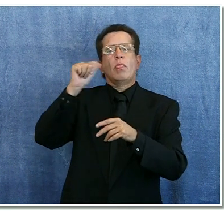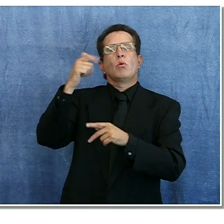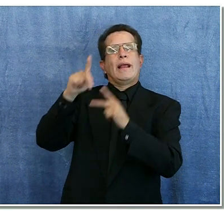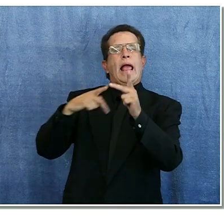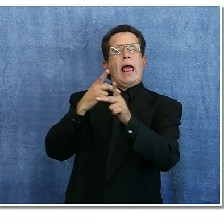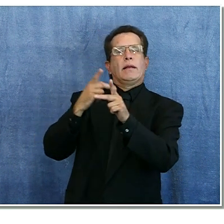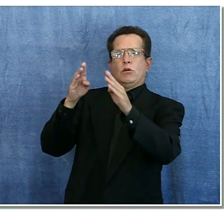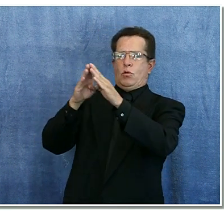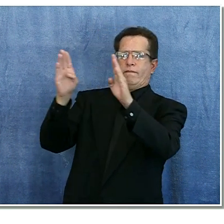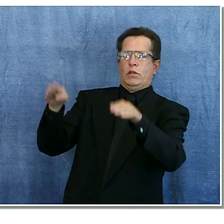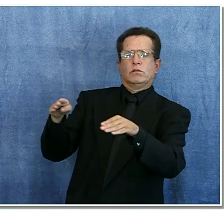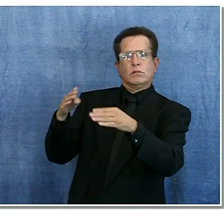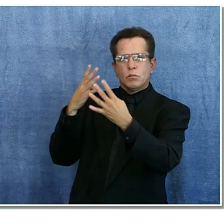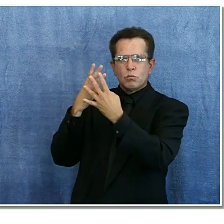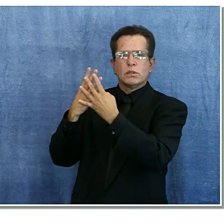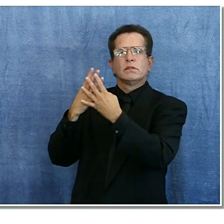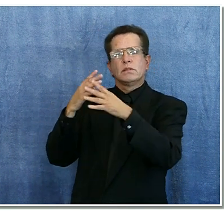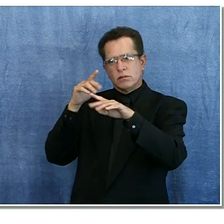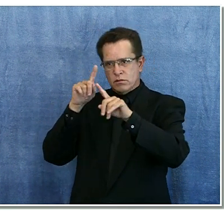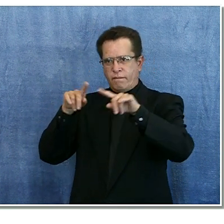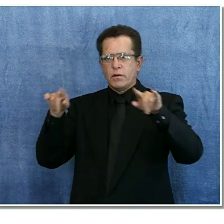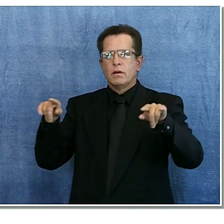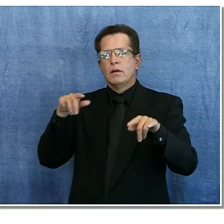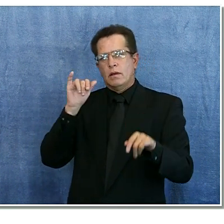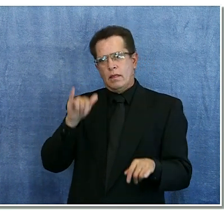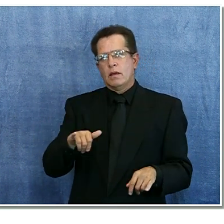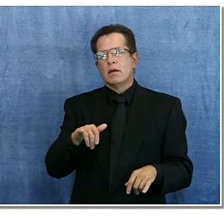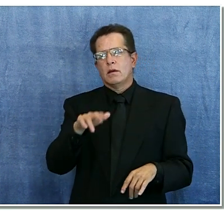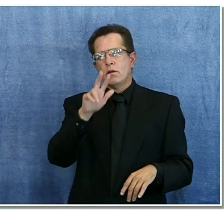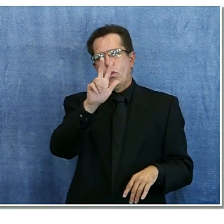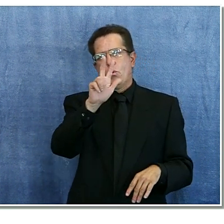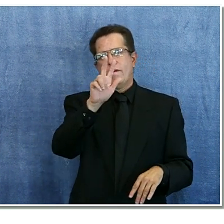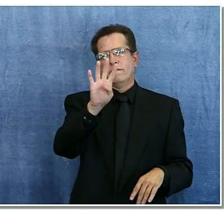and 34, or 27% of the